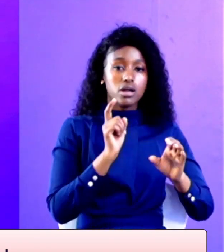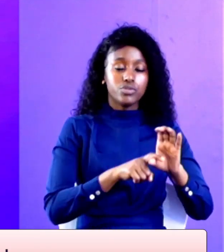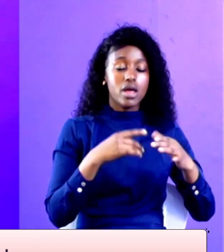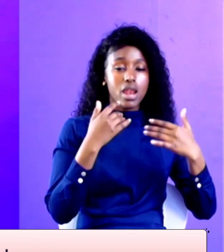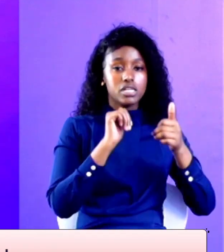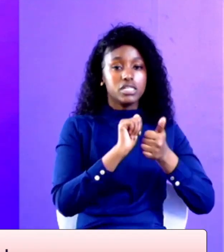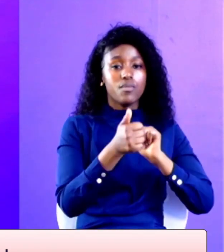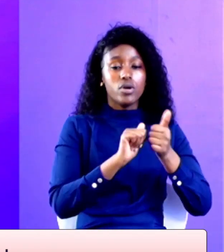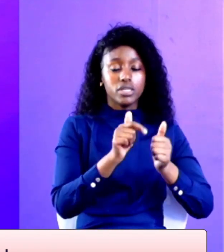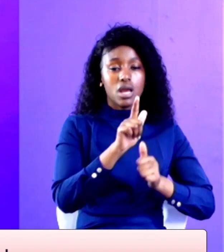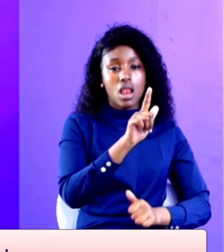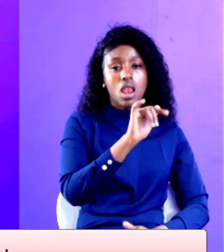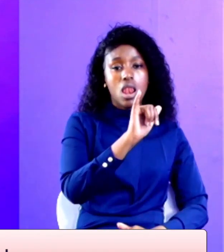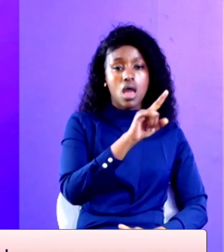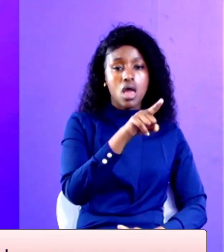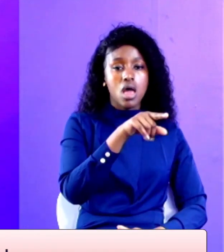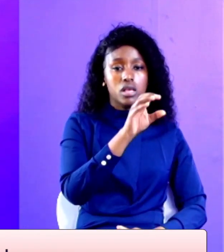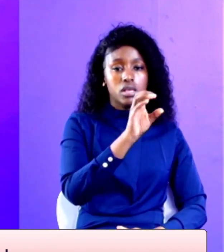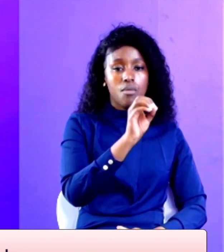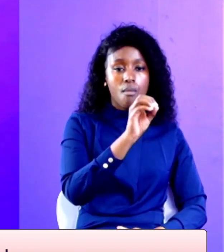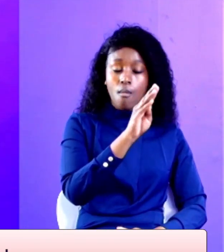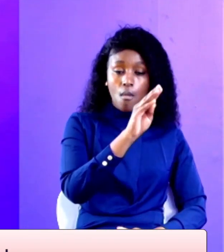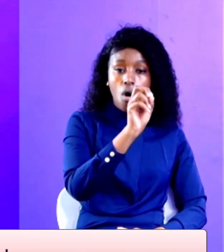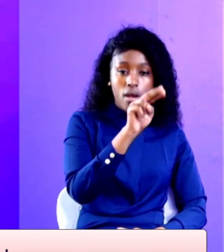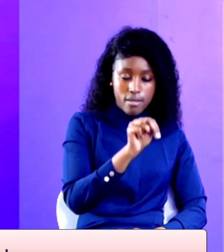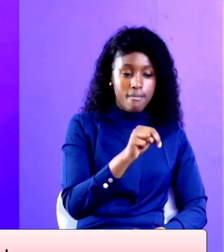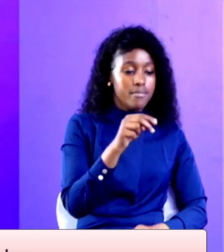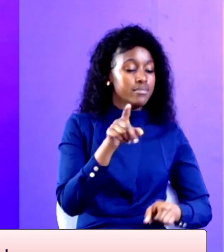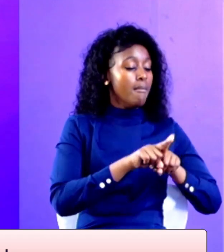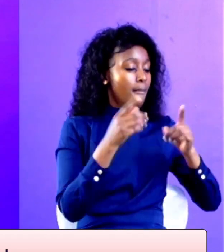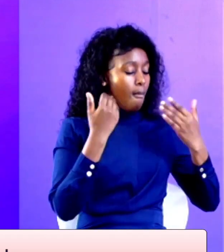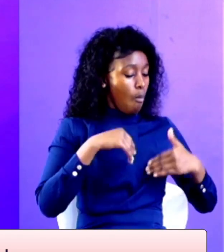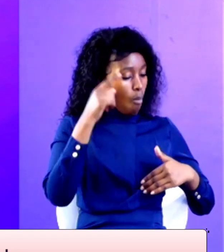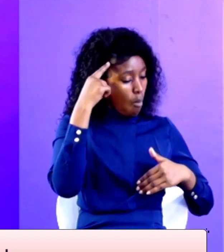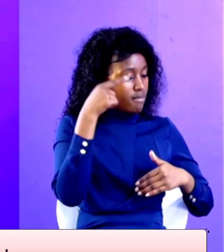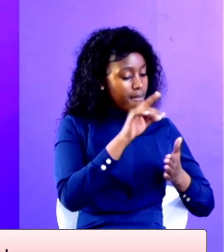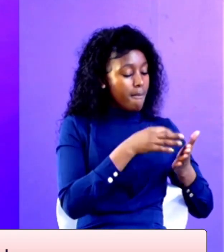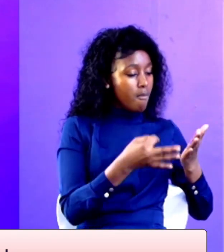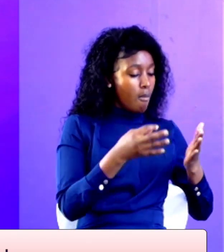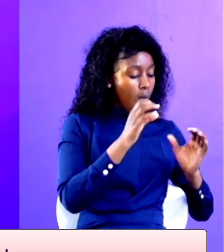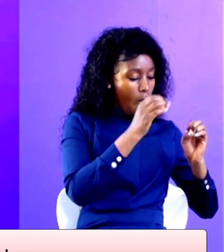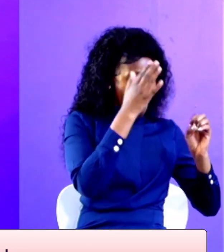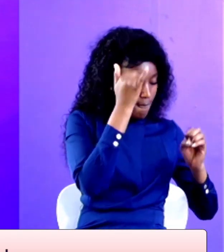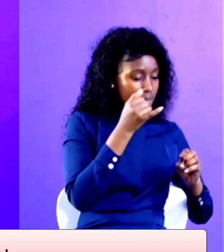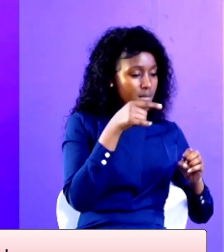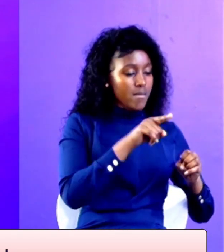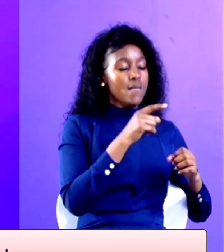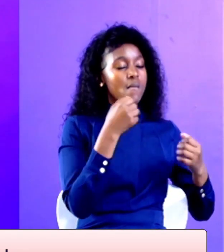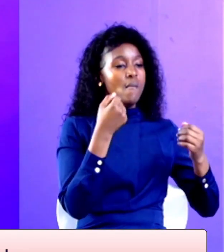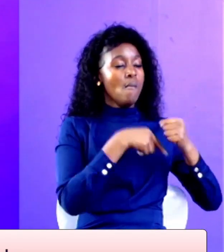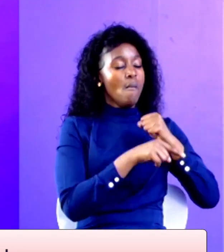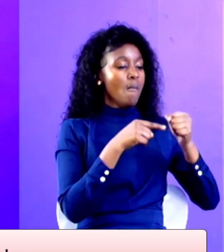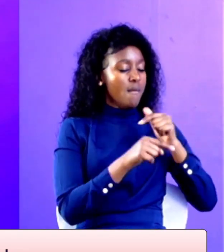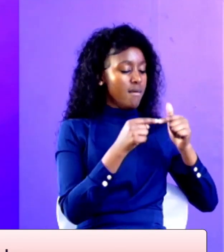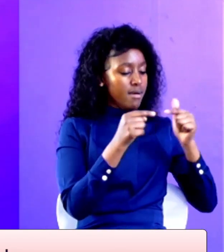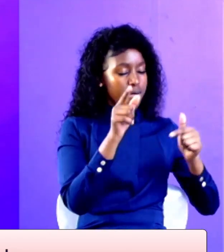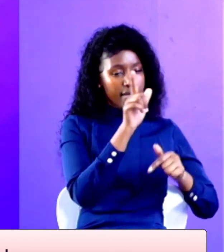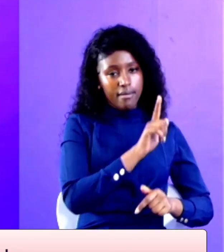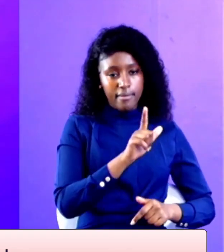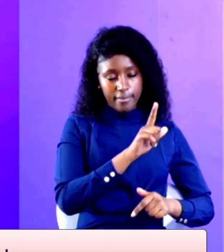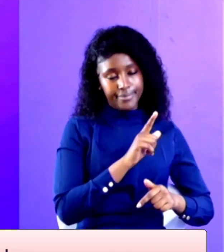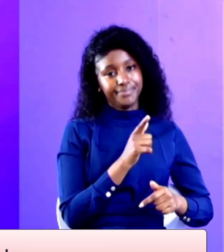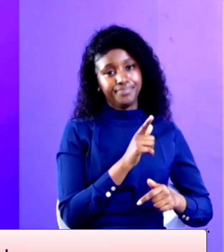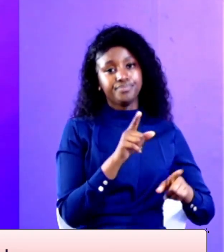Lisbon. Also, the reason I'm telling you he will not flop, he scored in the Champions League against Liverpool. He